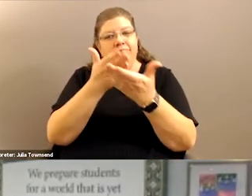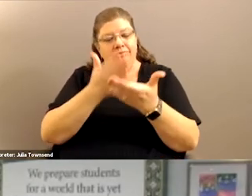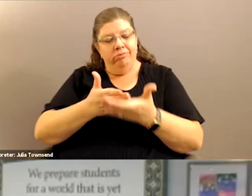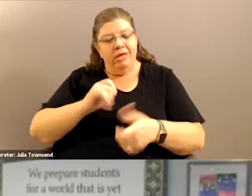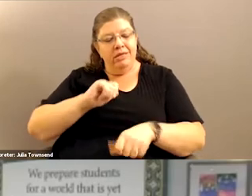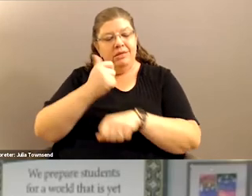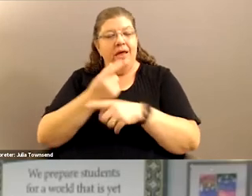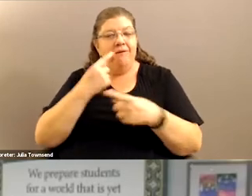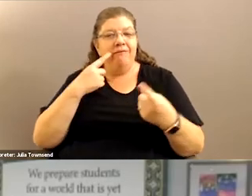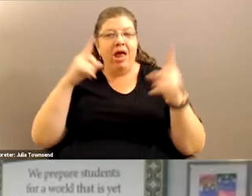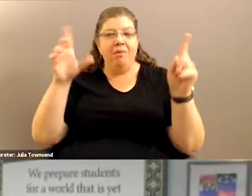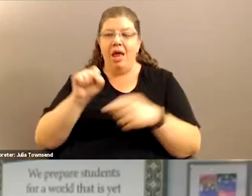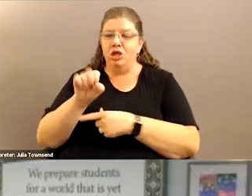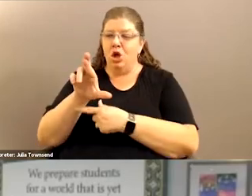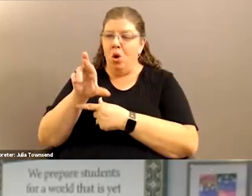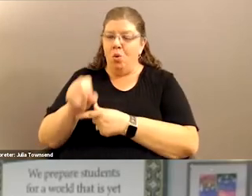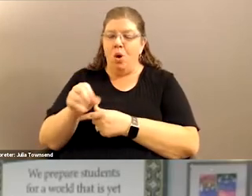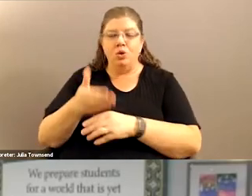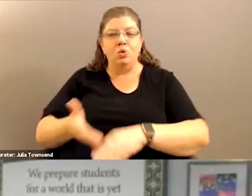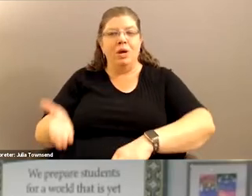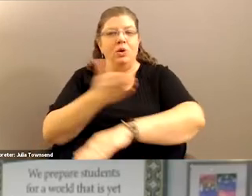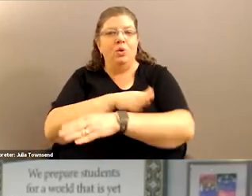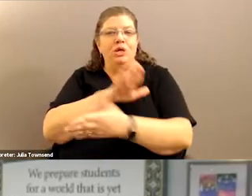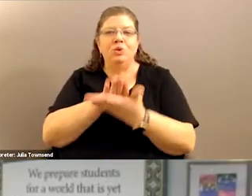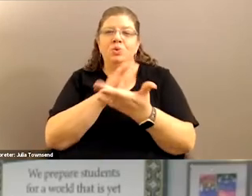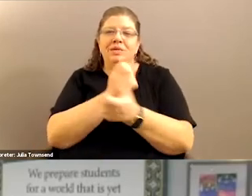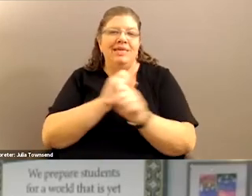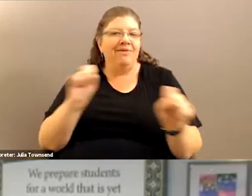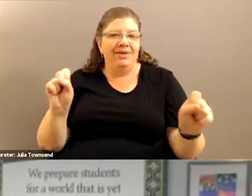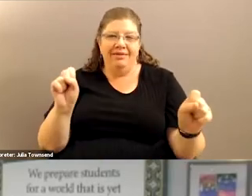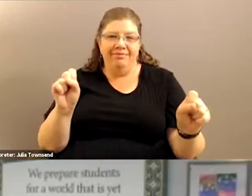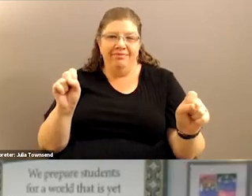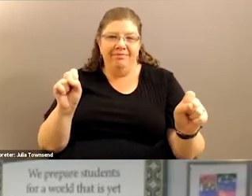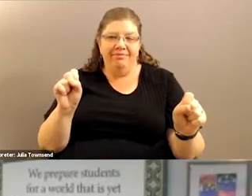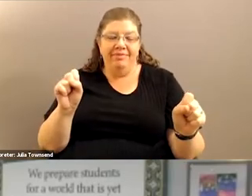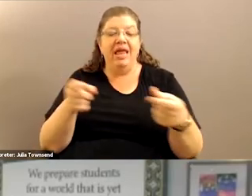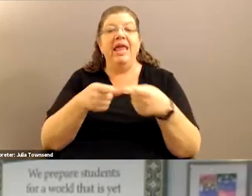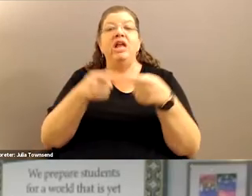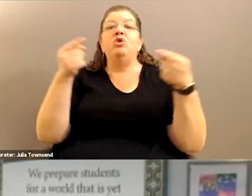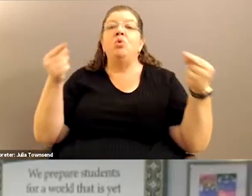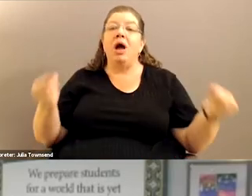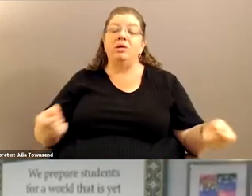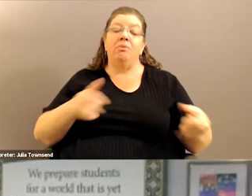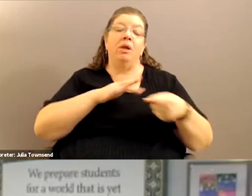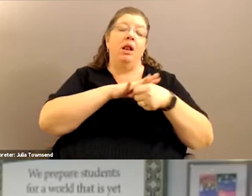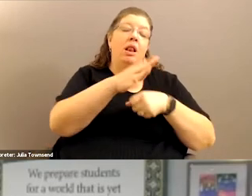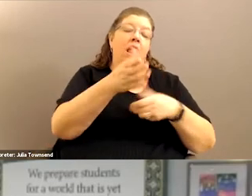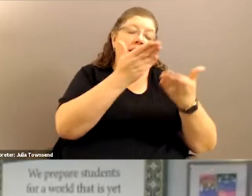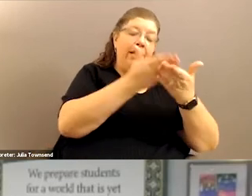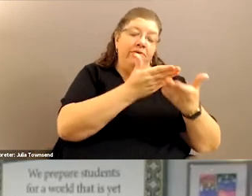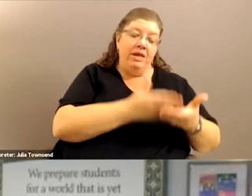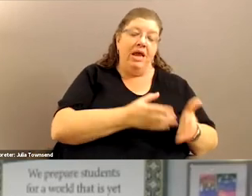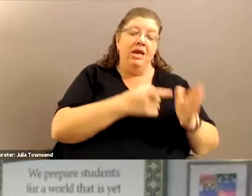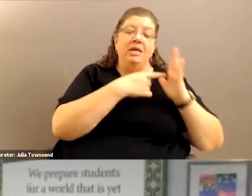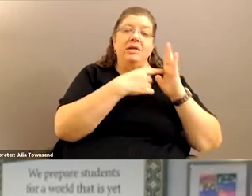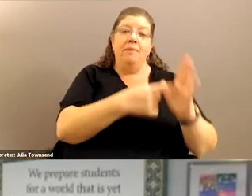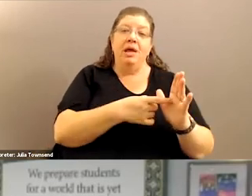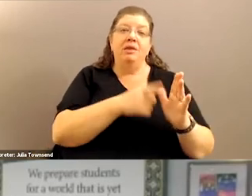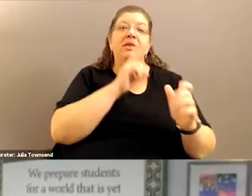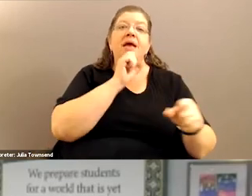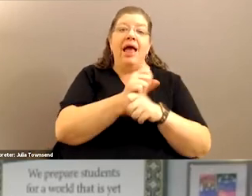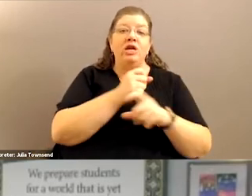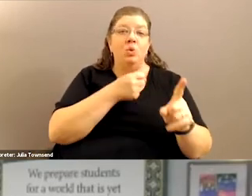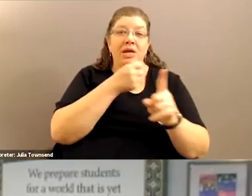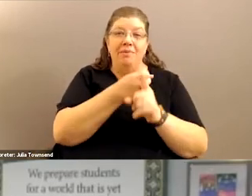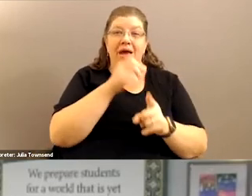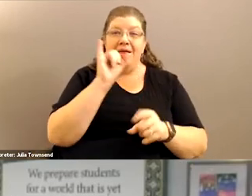of sros in increasing school safety in contrast there is ample data that demonstrates that the actual impact of